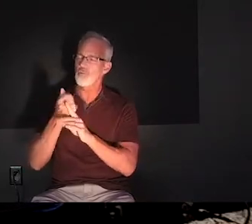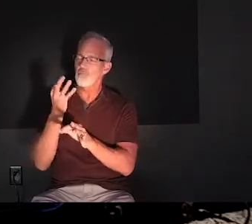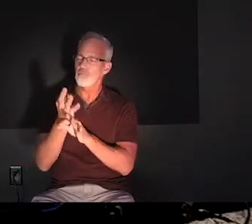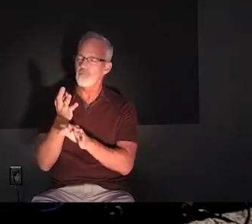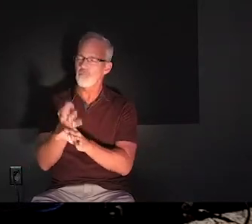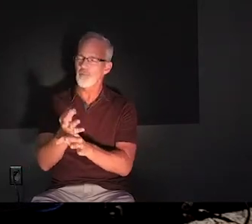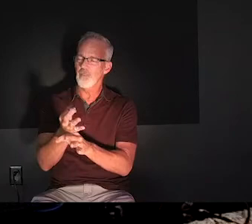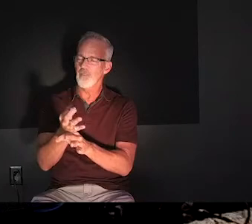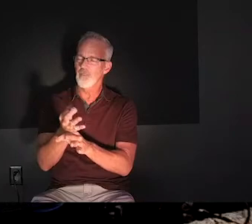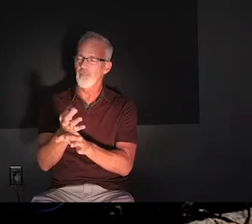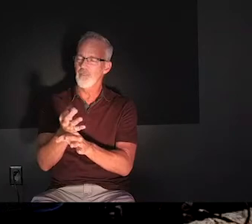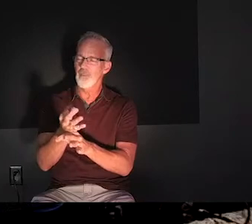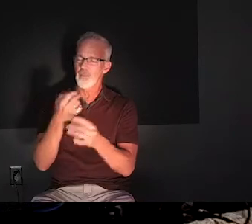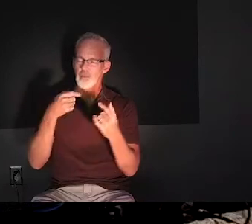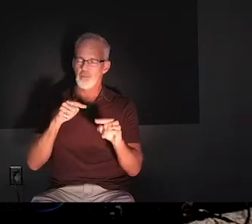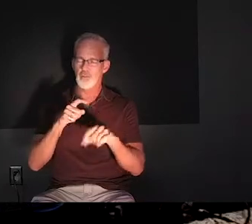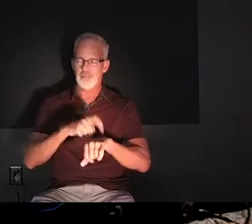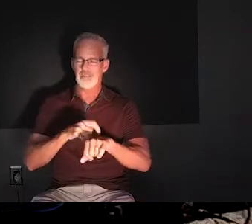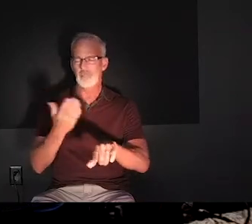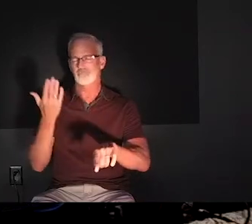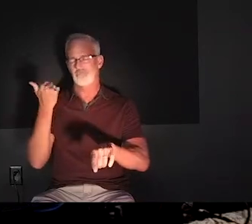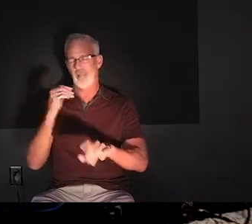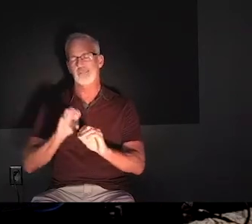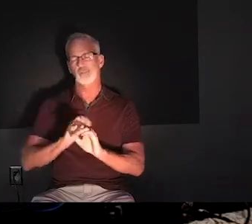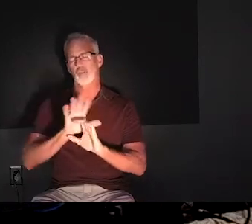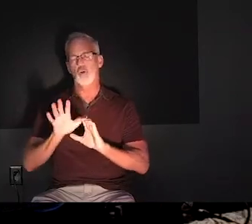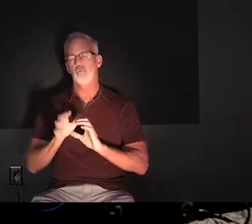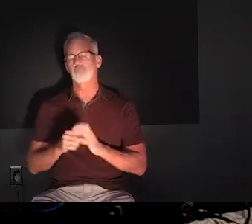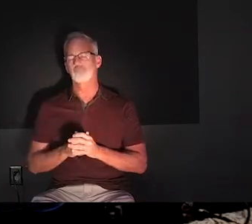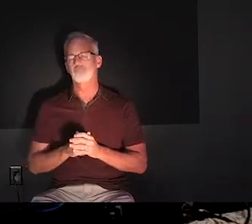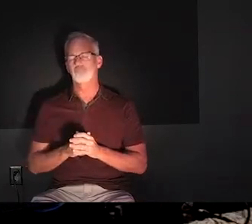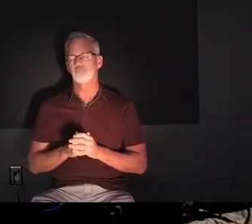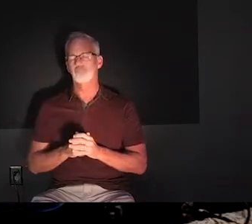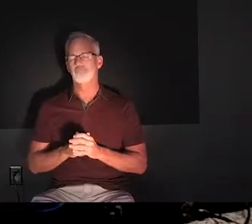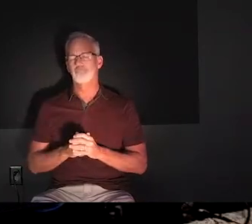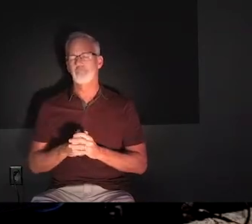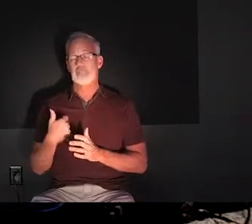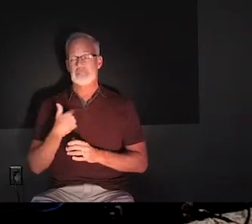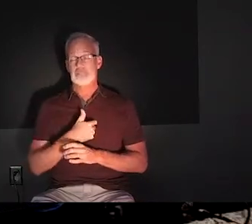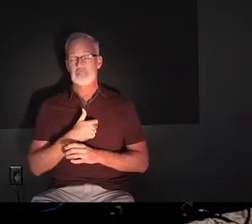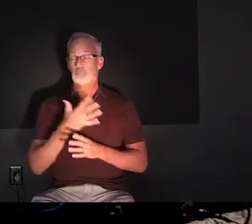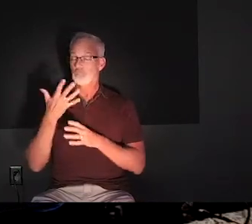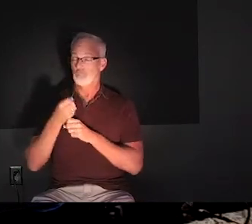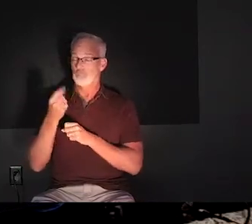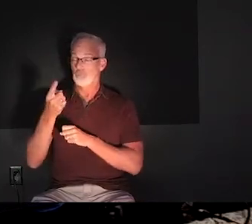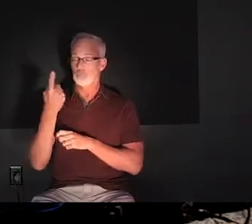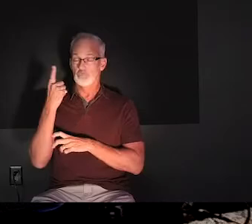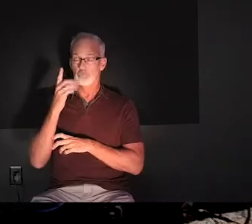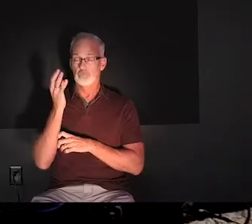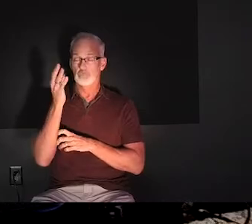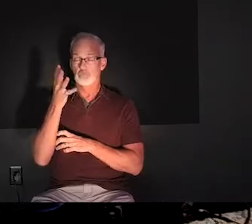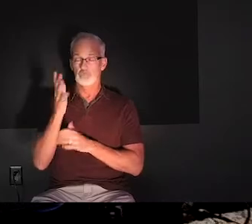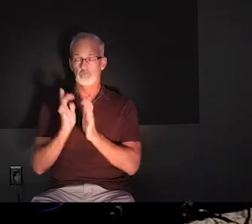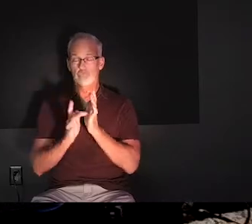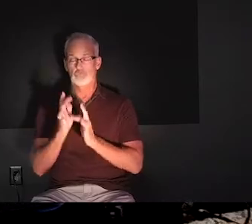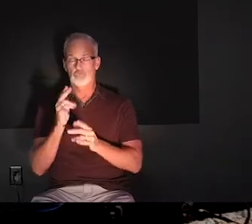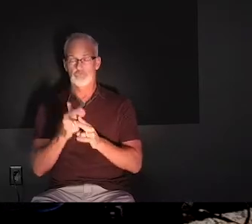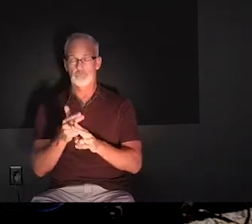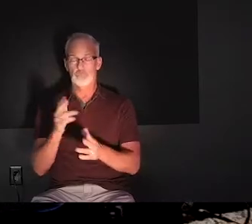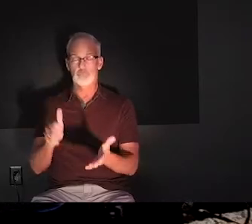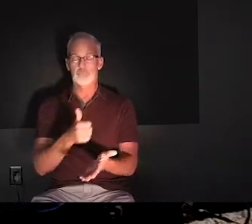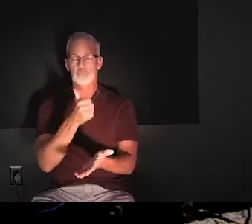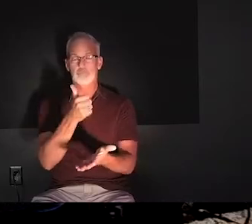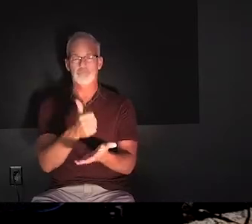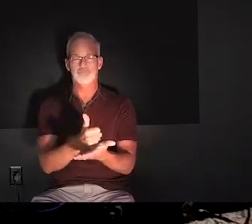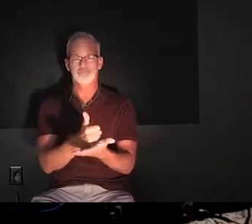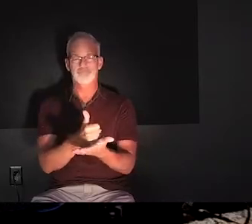faithful in these months that we've walked to as a church family. And we just trust you for the future. In Jesus' name,